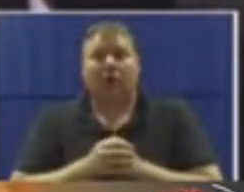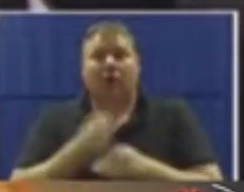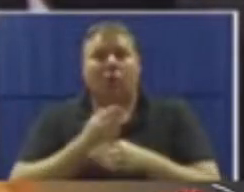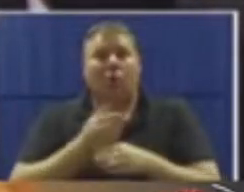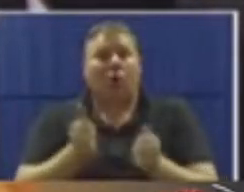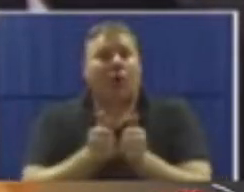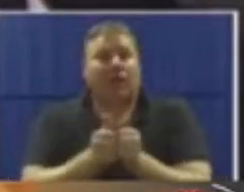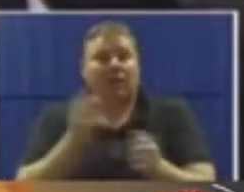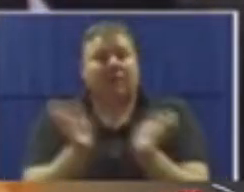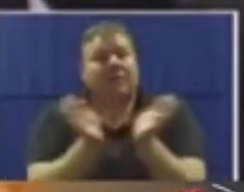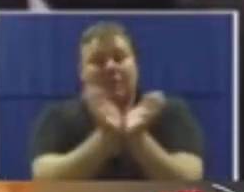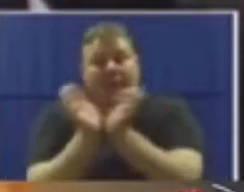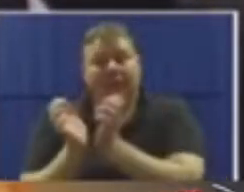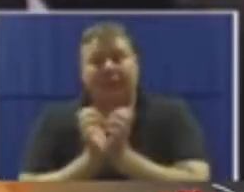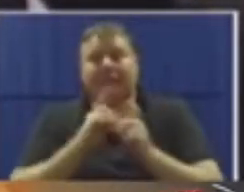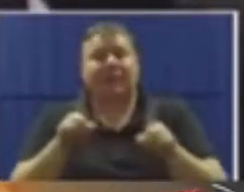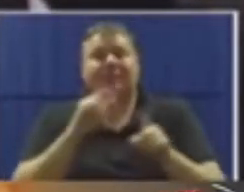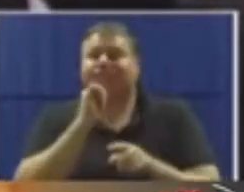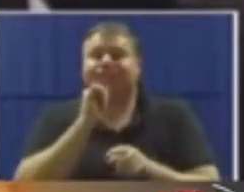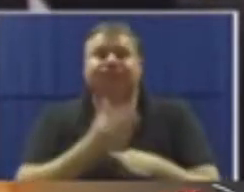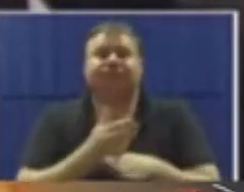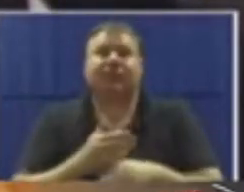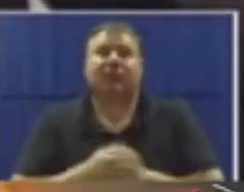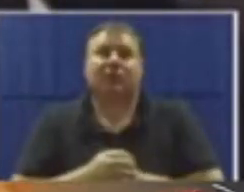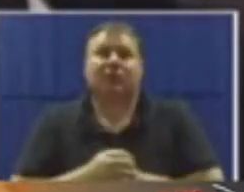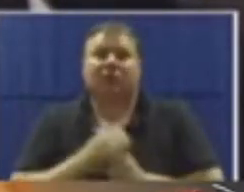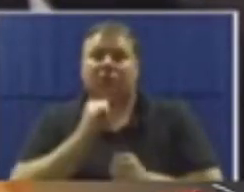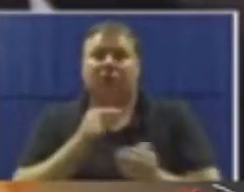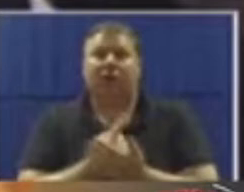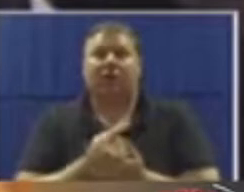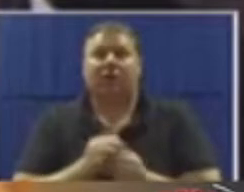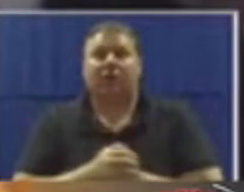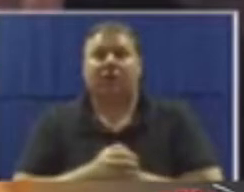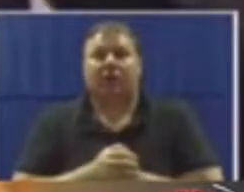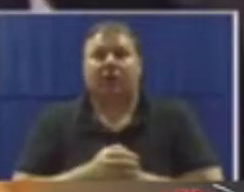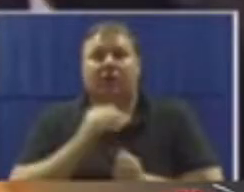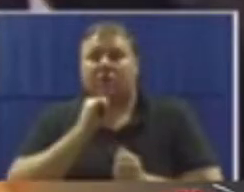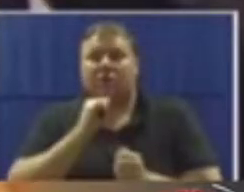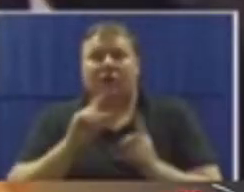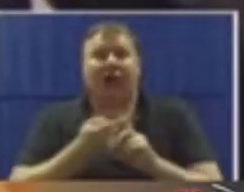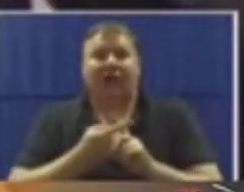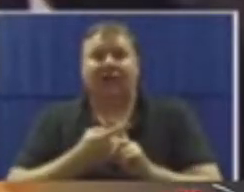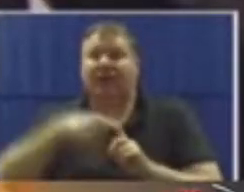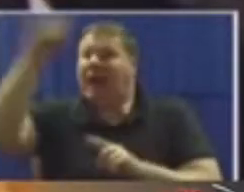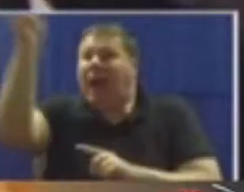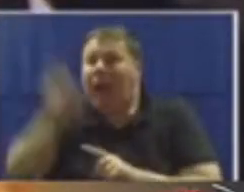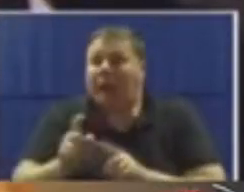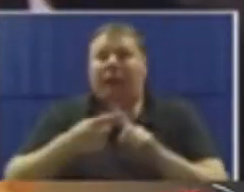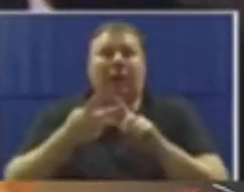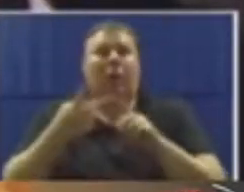of things are not happening. And unfortunately, we all know that it didn't happen by incident. Parliament was not struck by lightning or